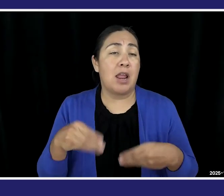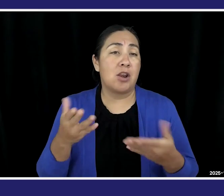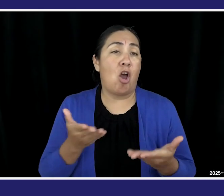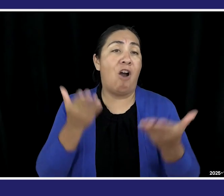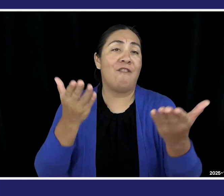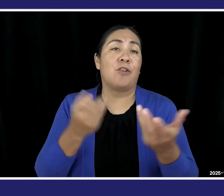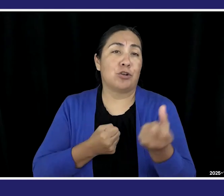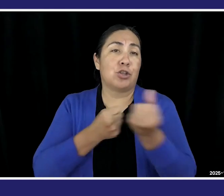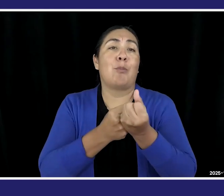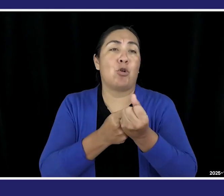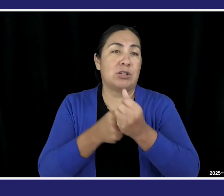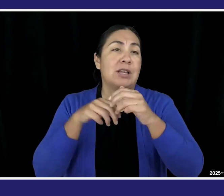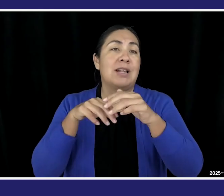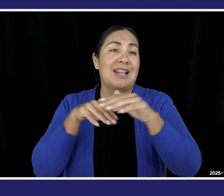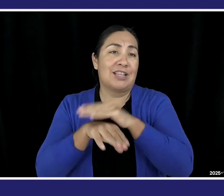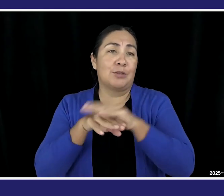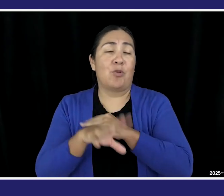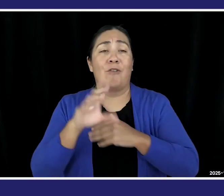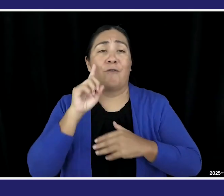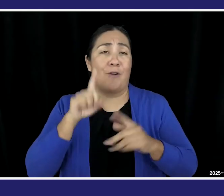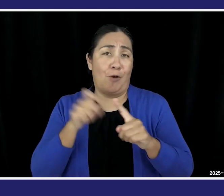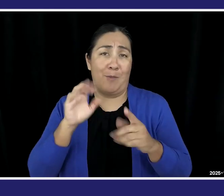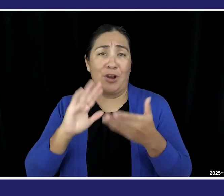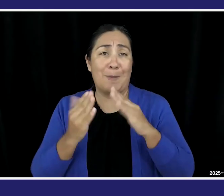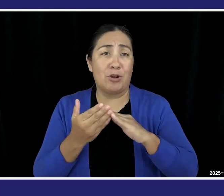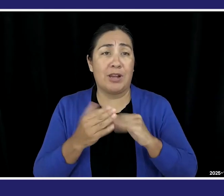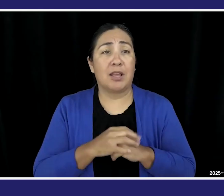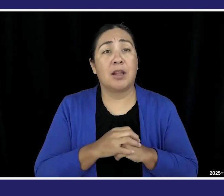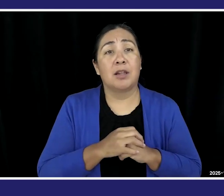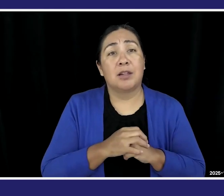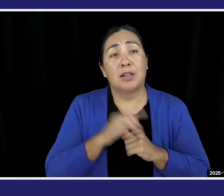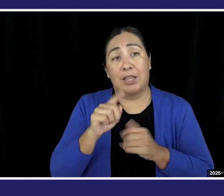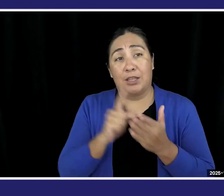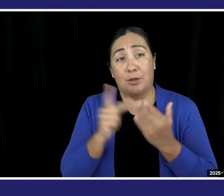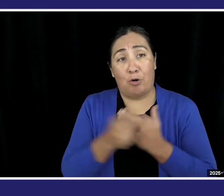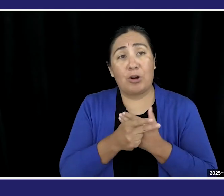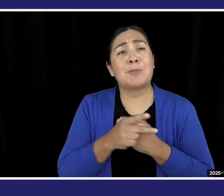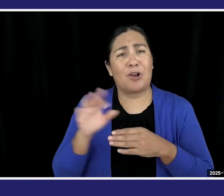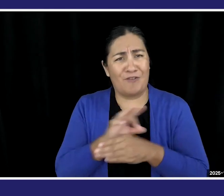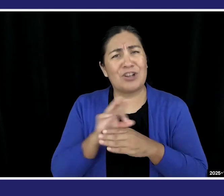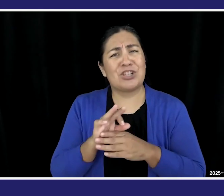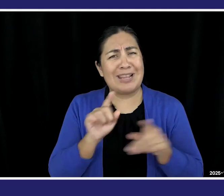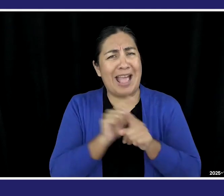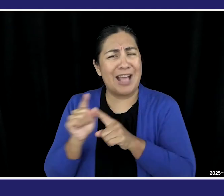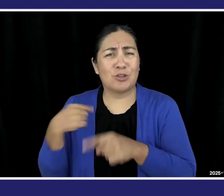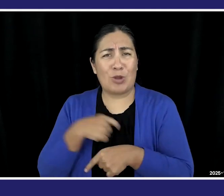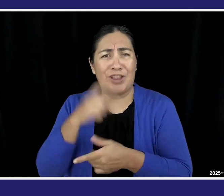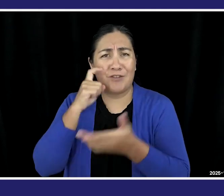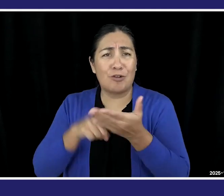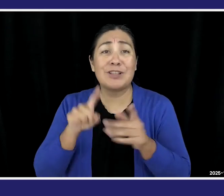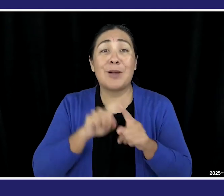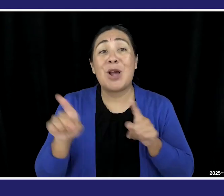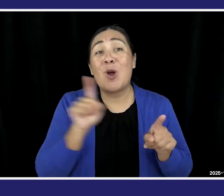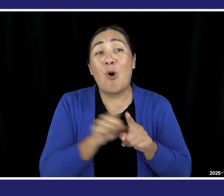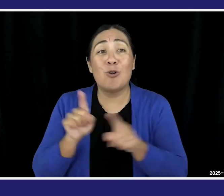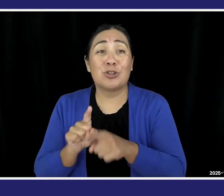we have seen, but also as we've been able to do a great amount of research here locally. We